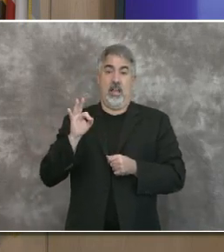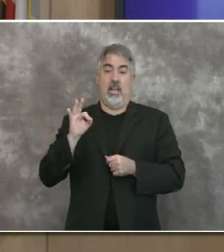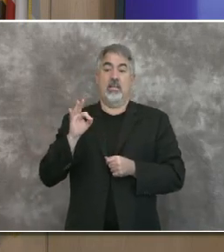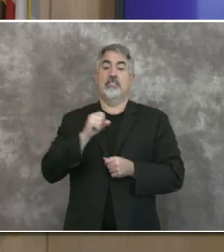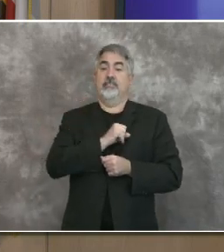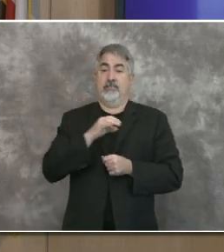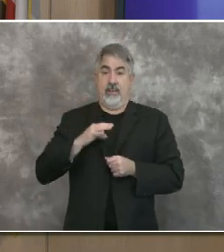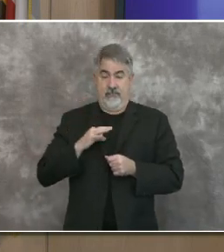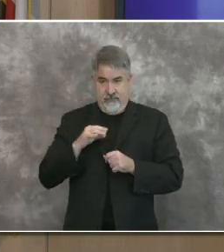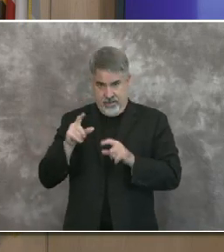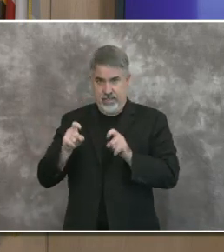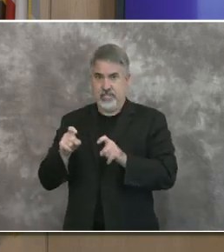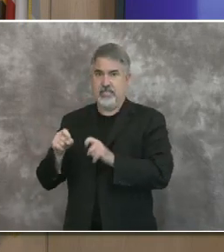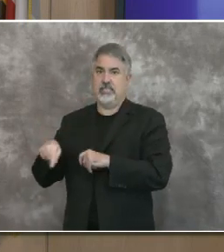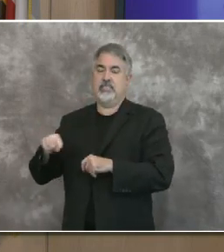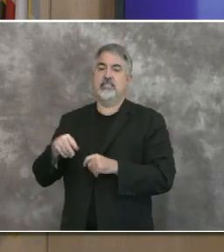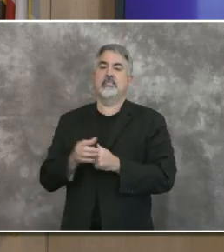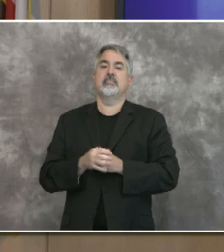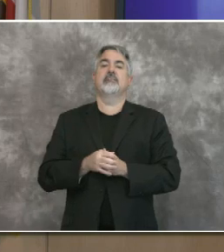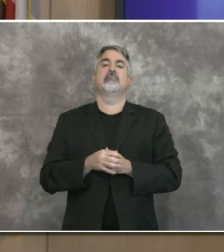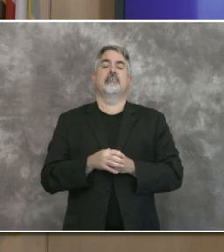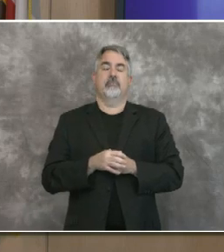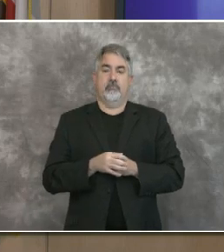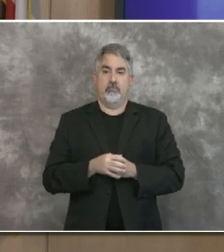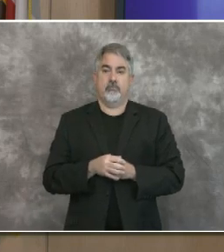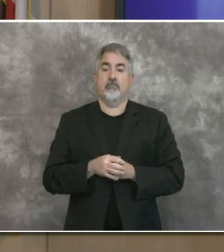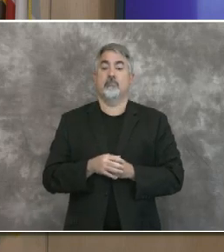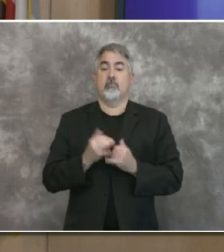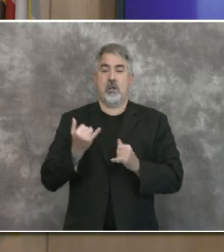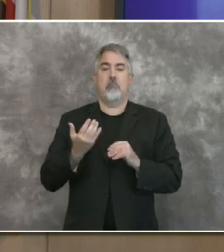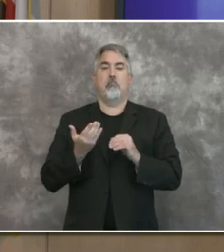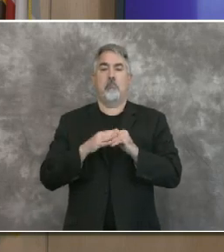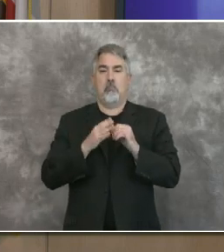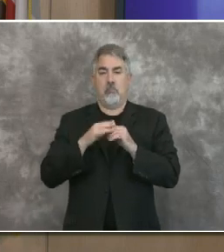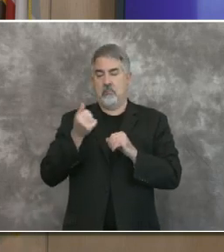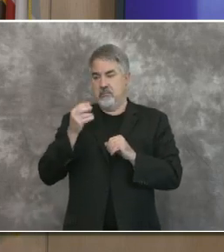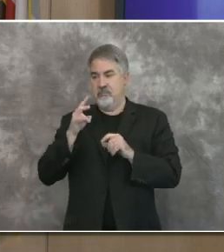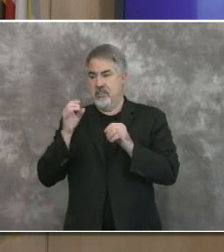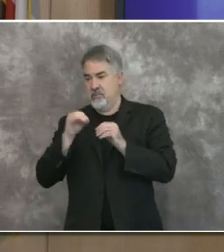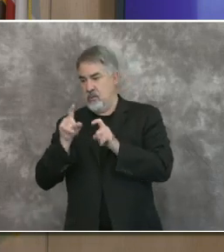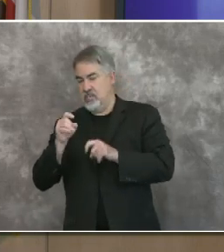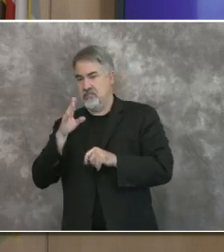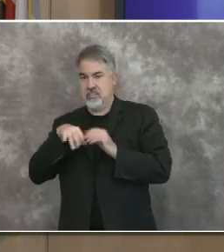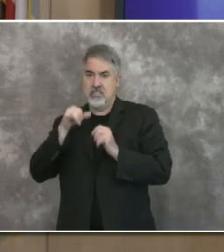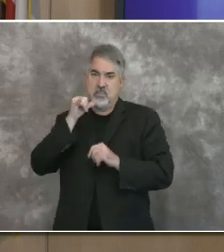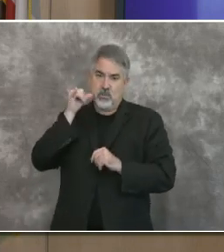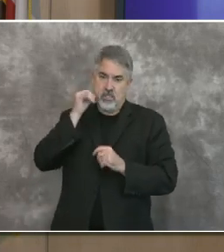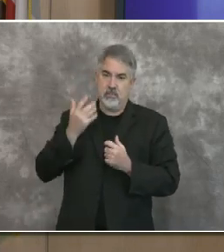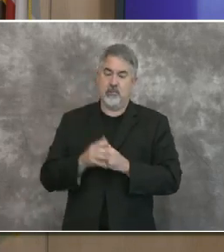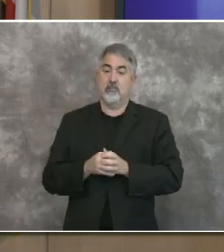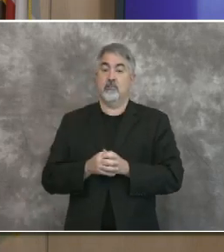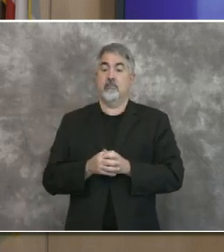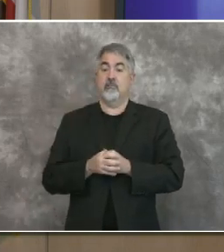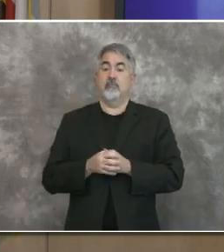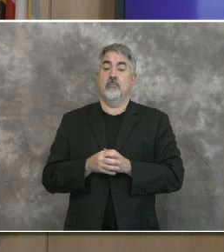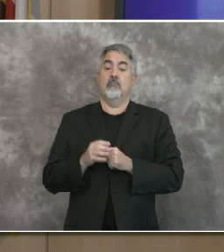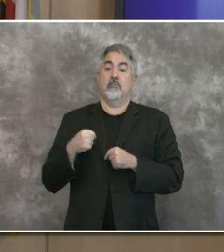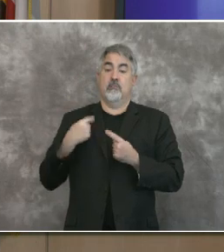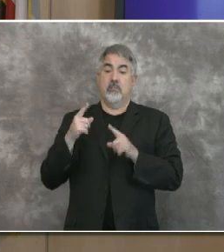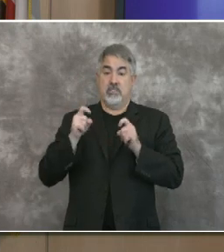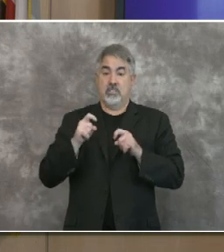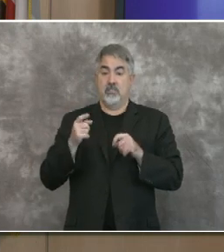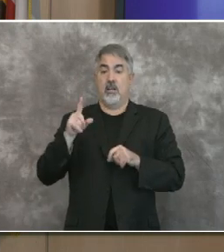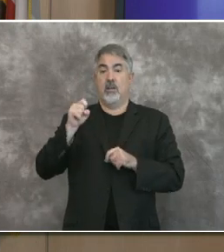tested. That's up 17 from yesterday. And 767 residents have been tested. That's up